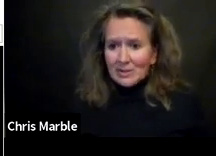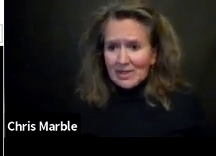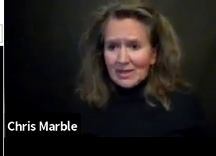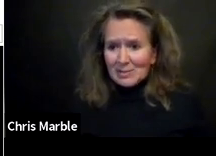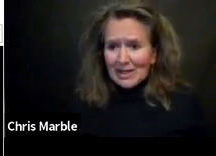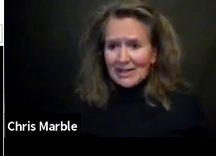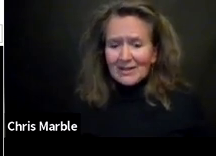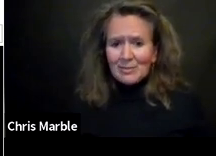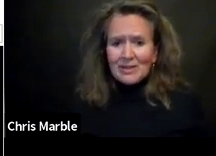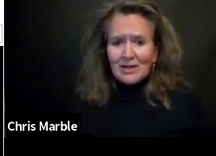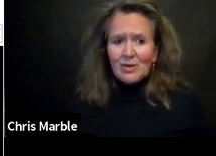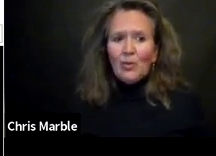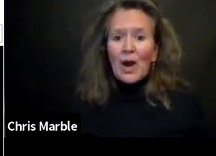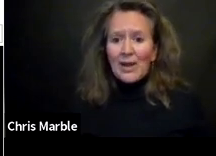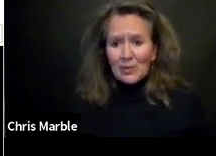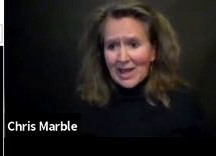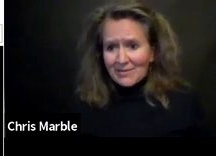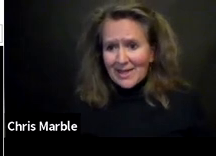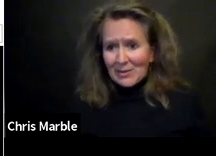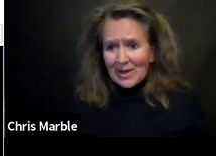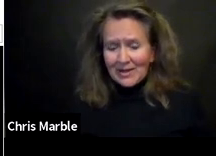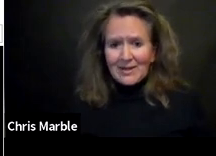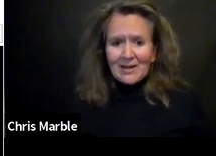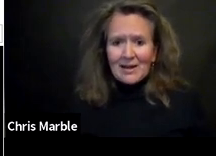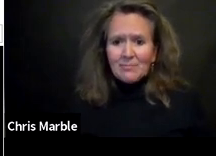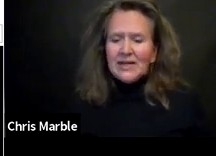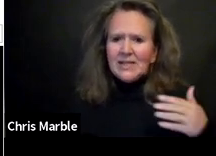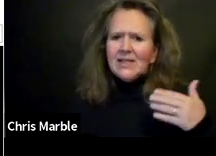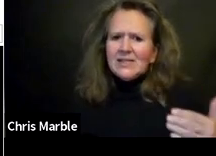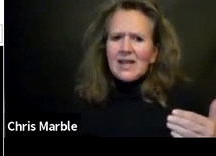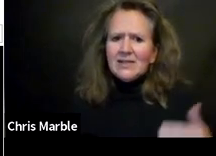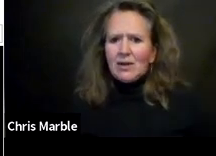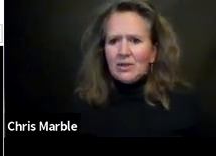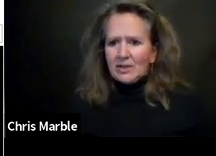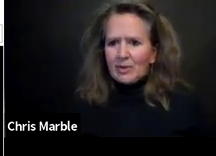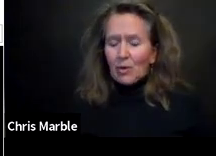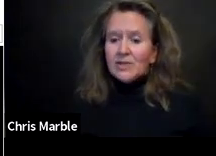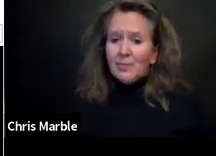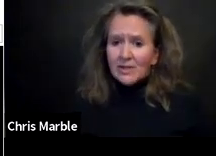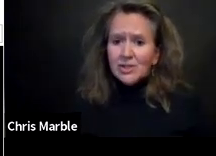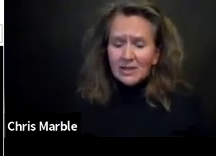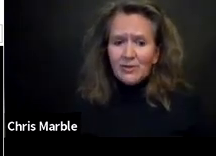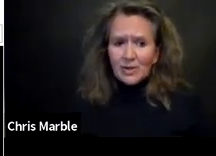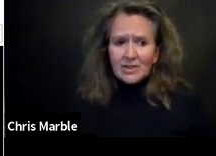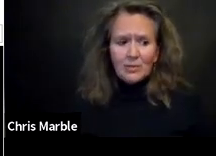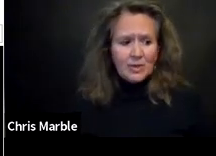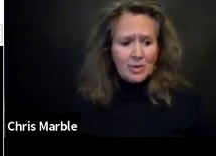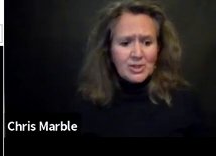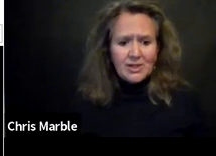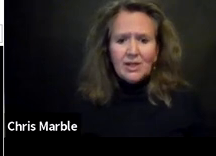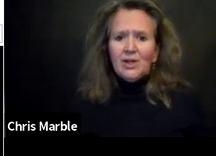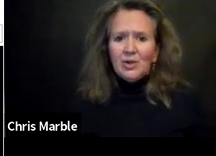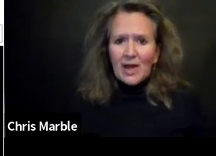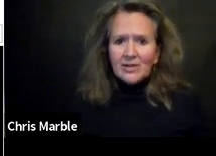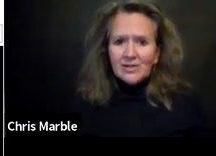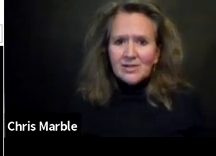Wendy will be explaining a little bit later why we have it that way. But it does it stands out a little bit more, especially if you are dealing with